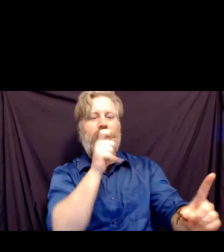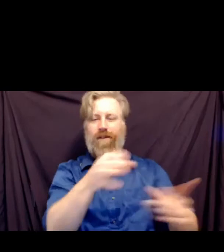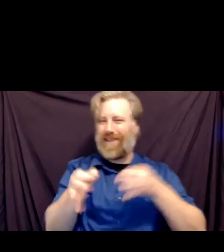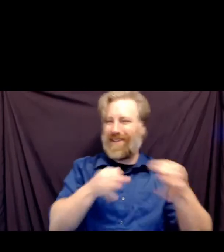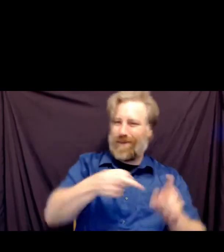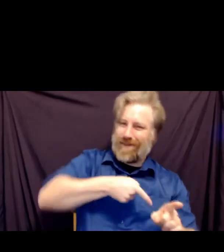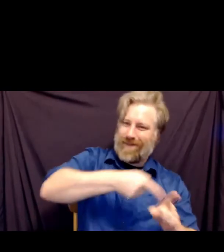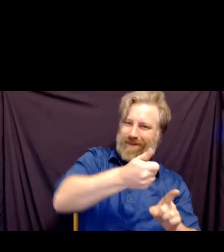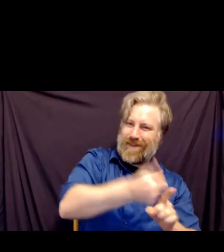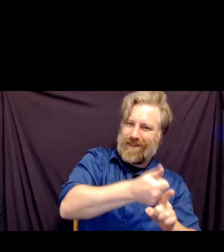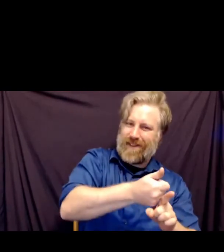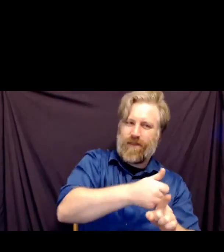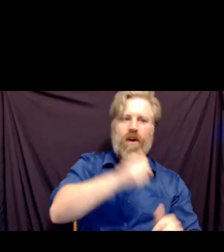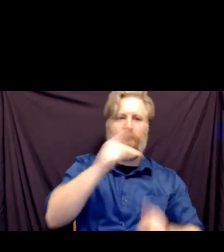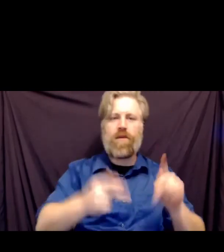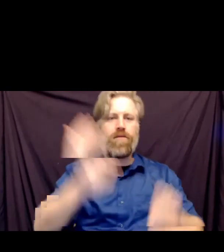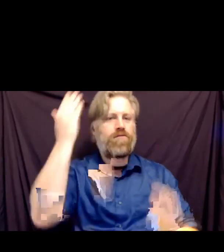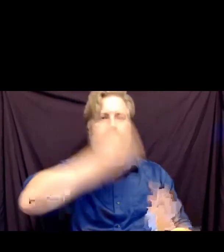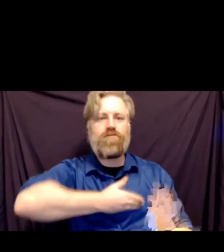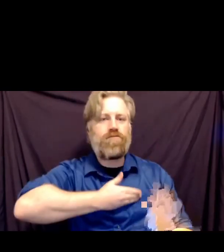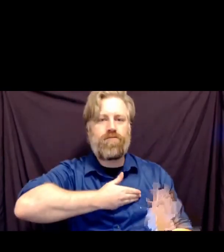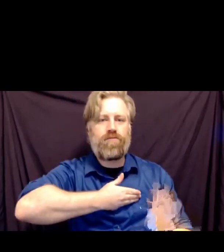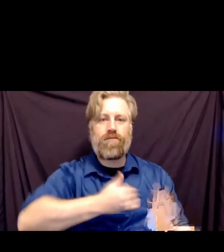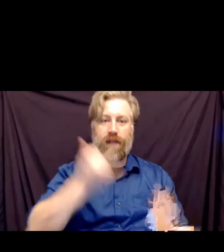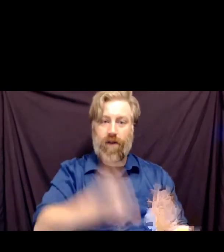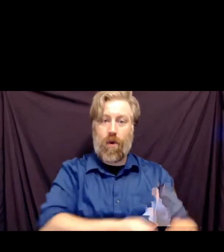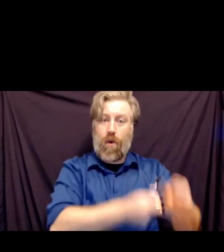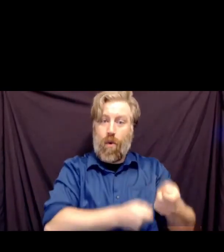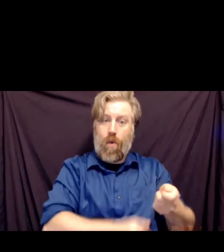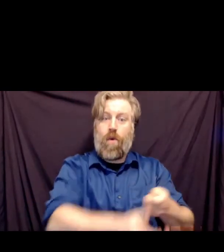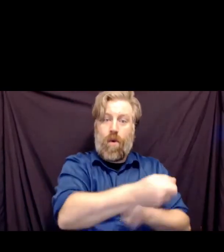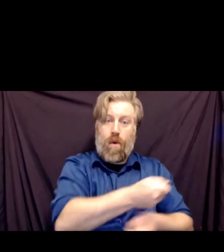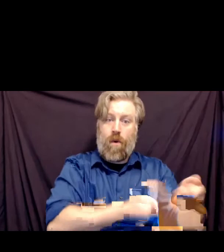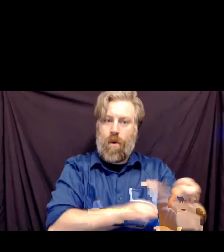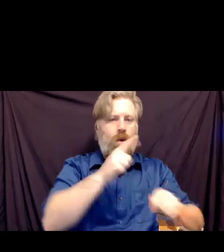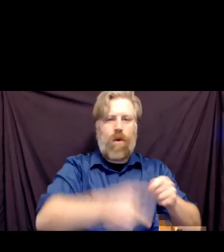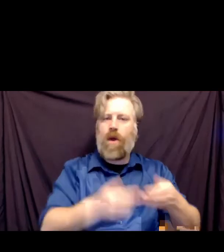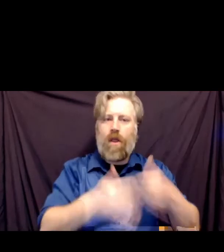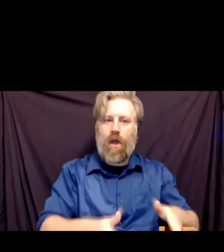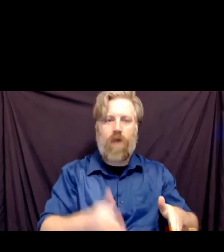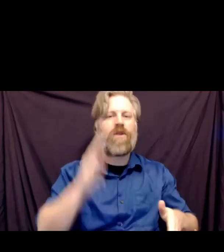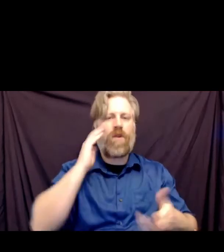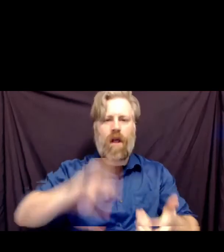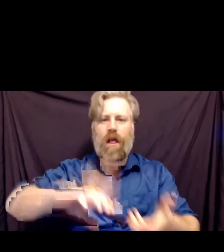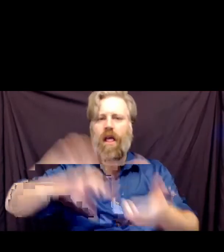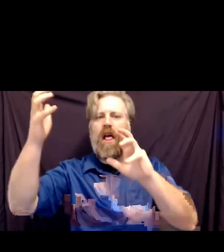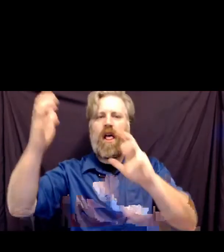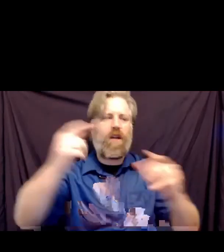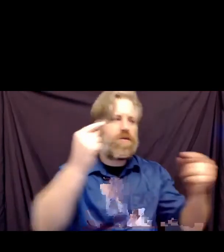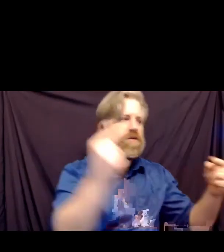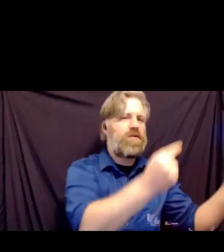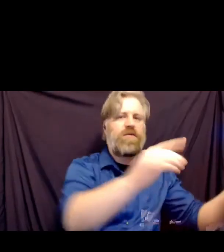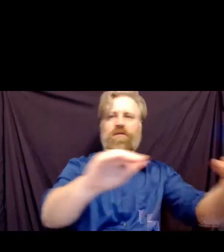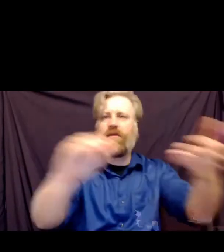for others to see. While you hold it, you can't get lost. Tragedies happen, people get hurt or die, you suffer and get